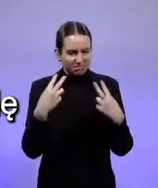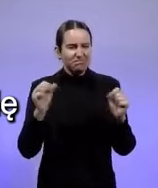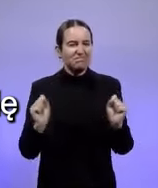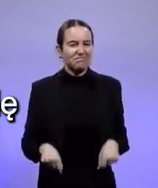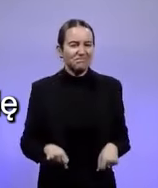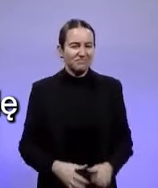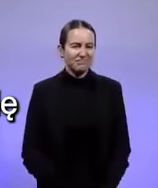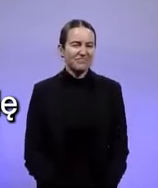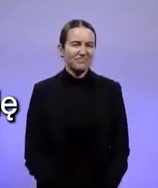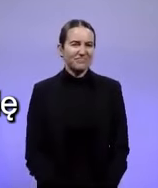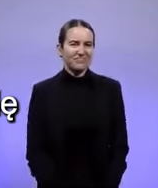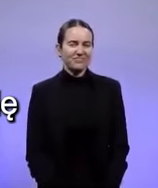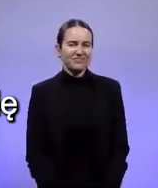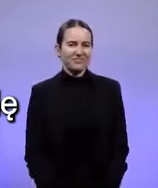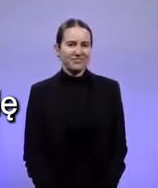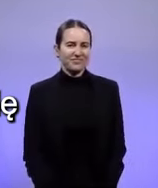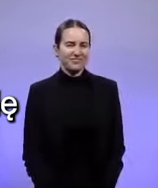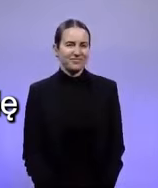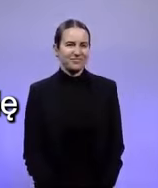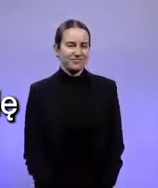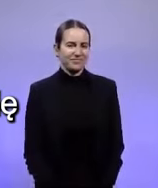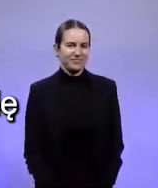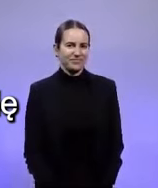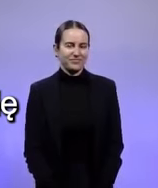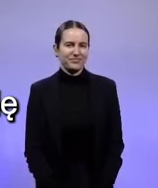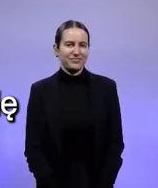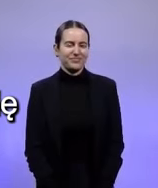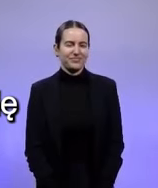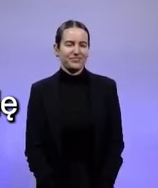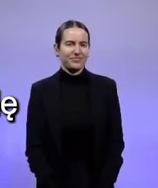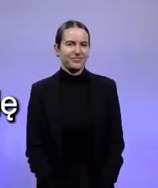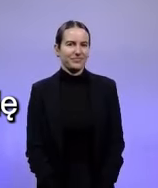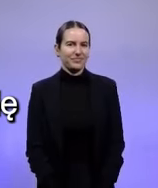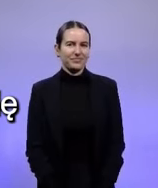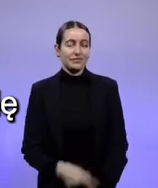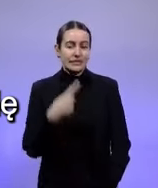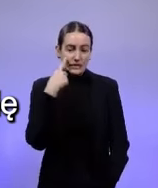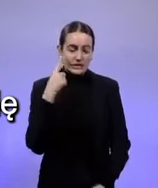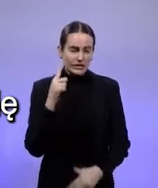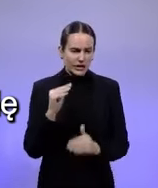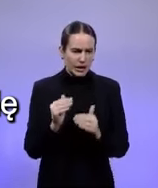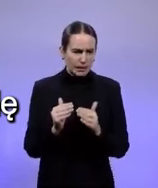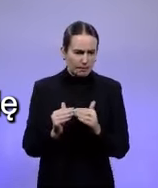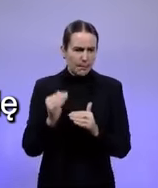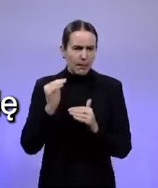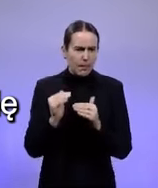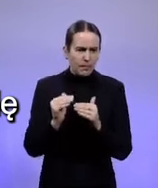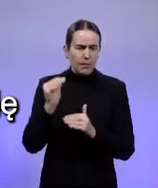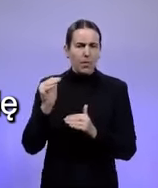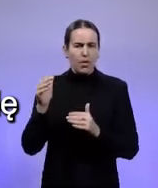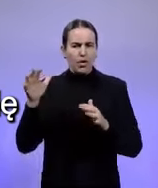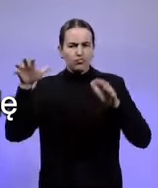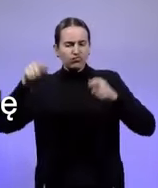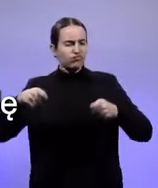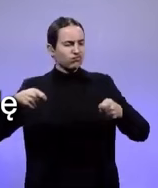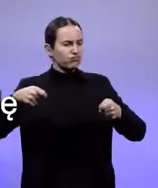The battle against authoritarian trends, corruption and lies is